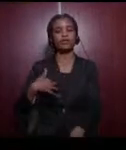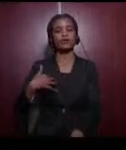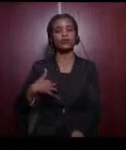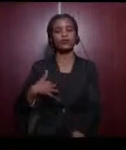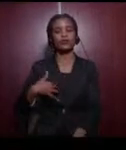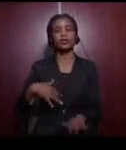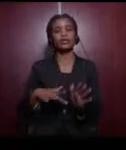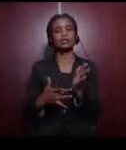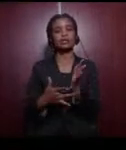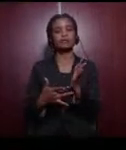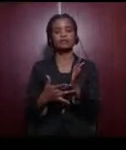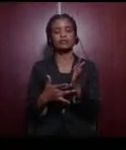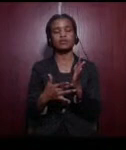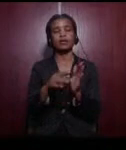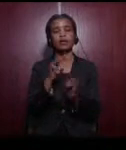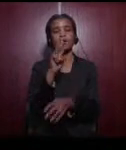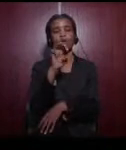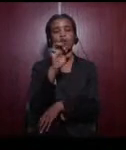7.